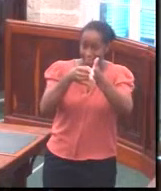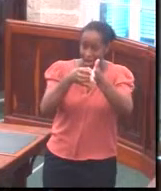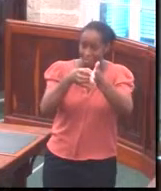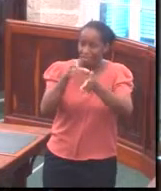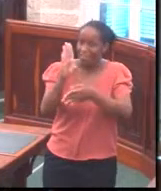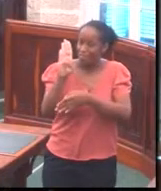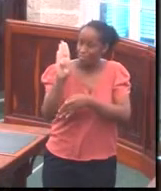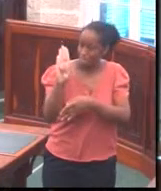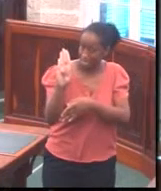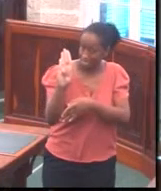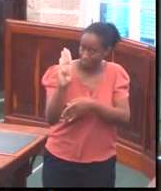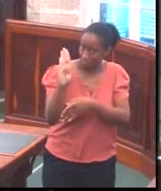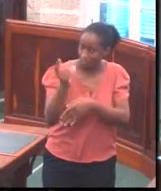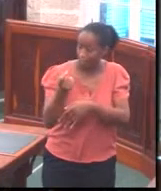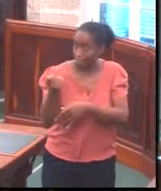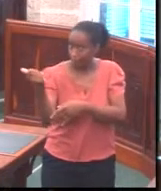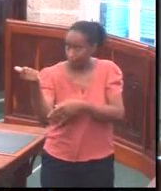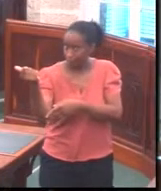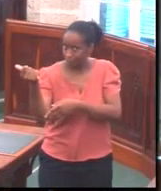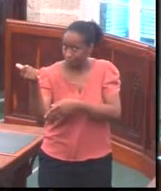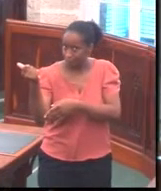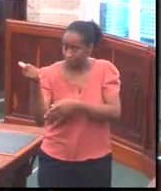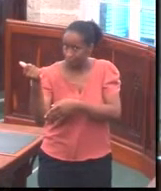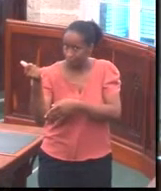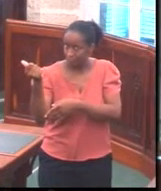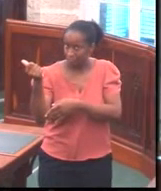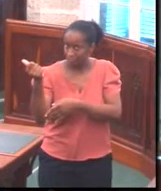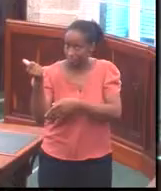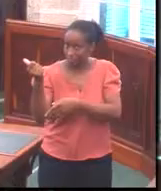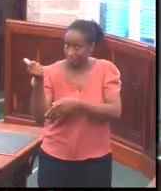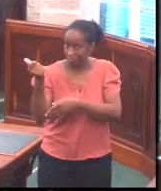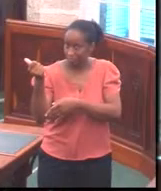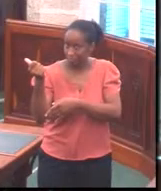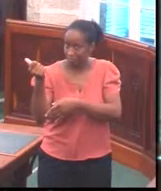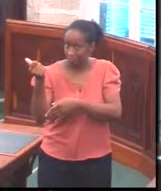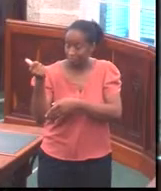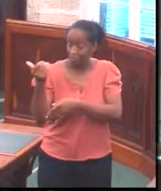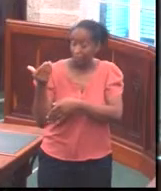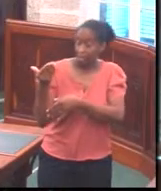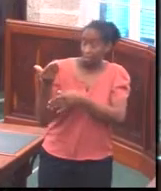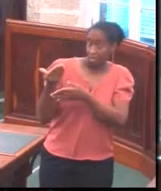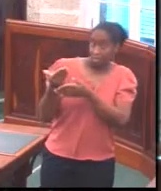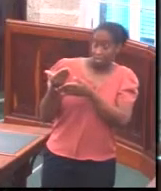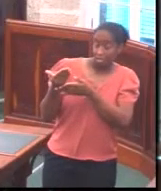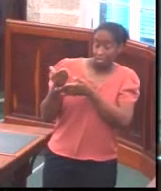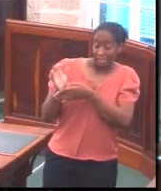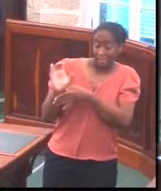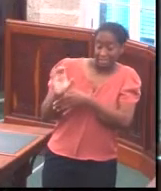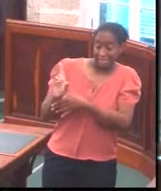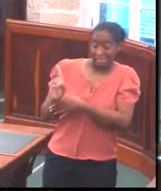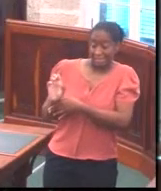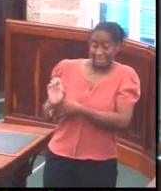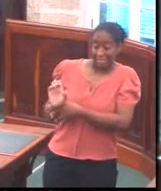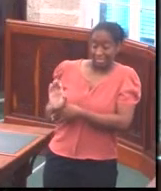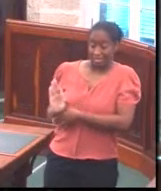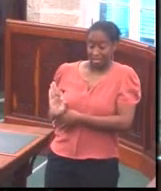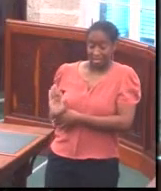deletion of paragraph B. The renumbering of it is as a result of the